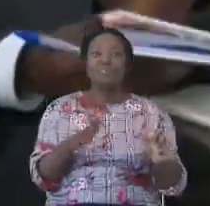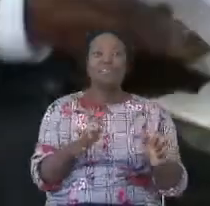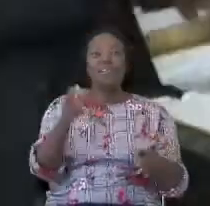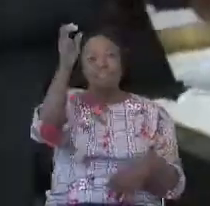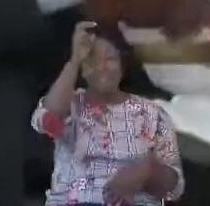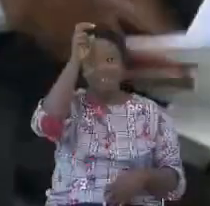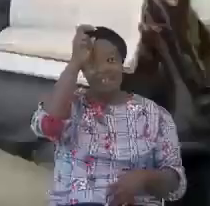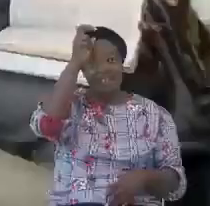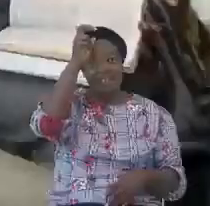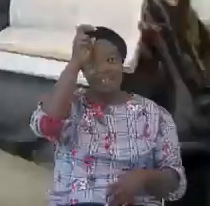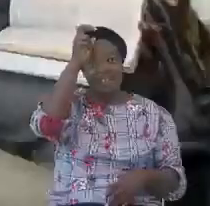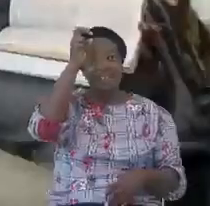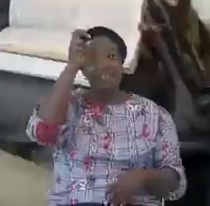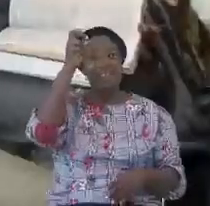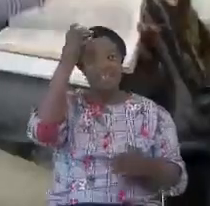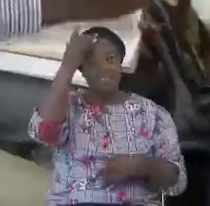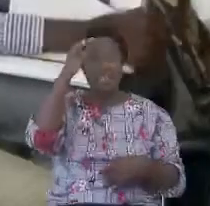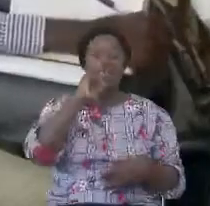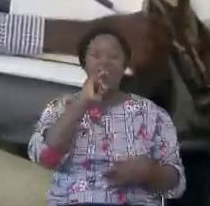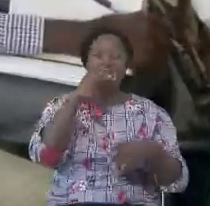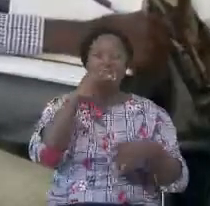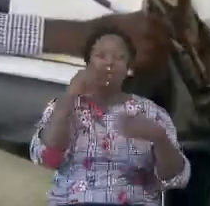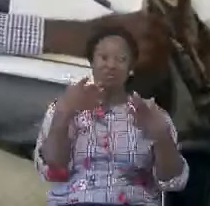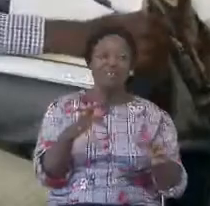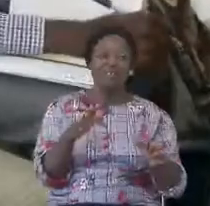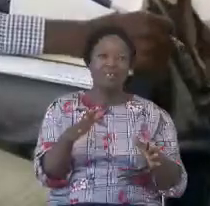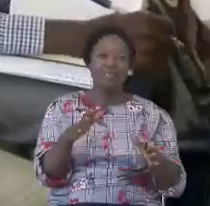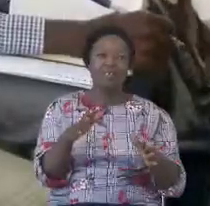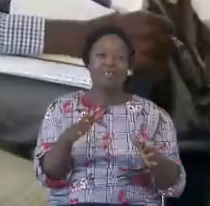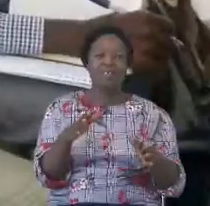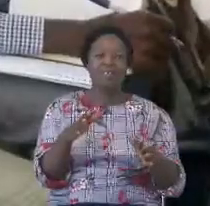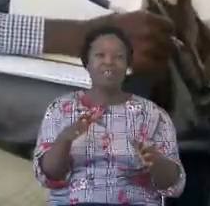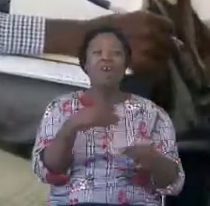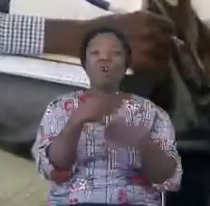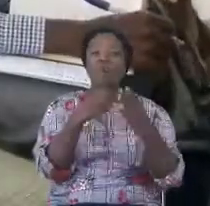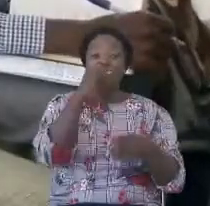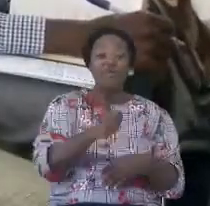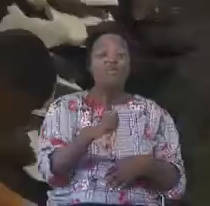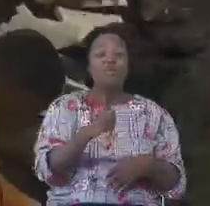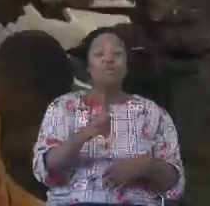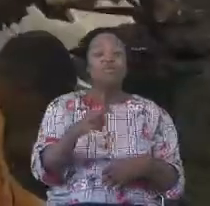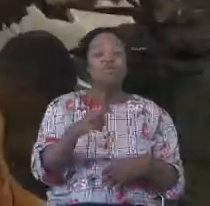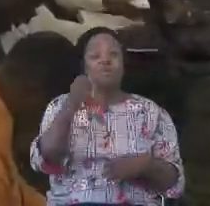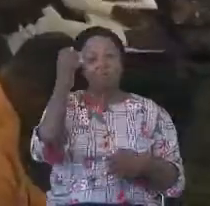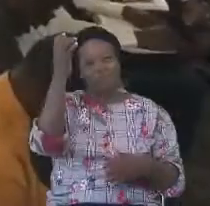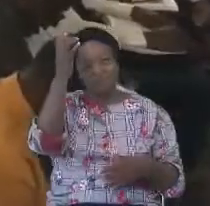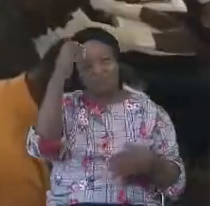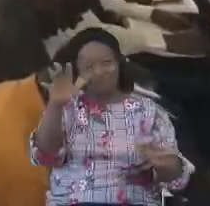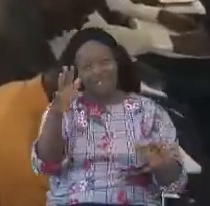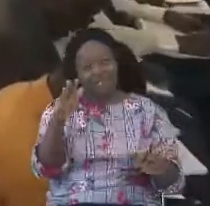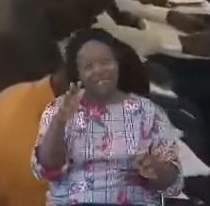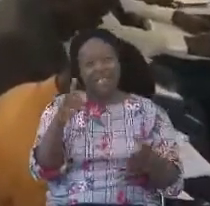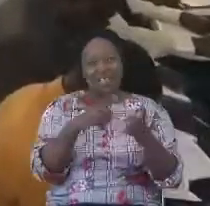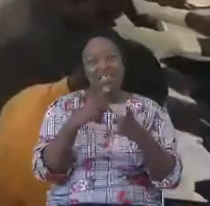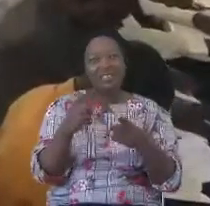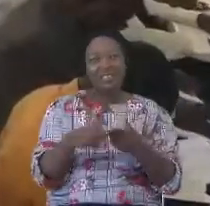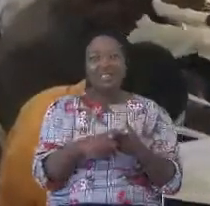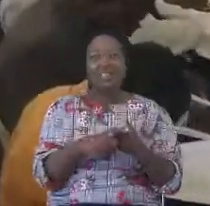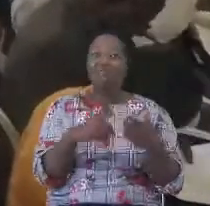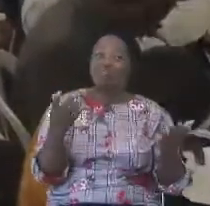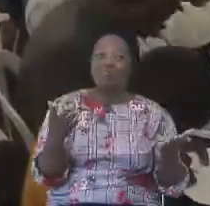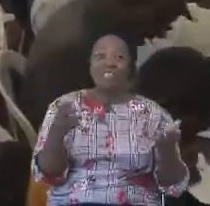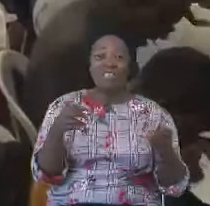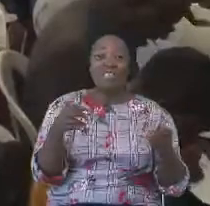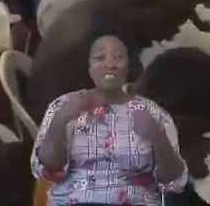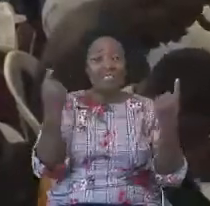free. It is finished. Sickness, finished. Deformity,